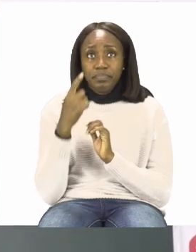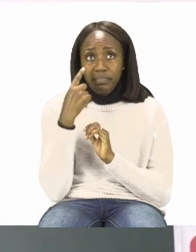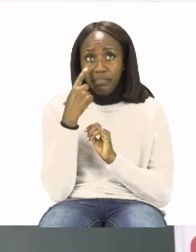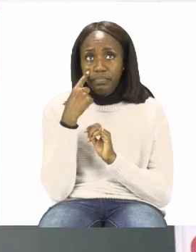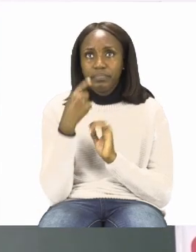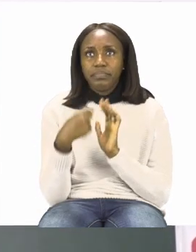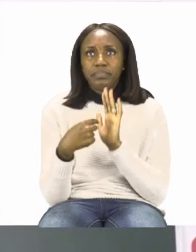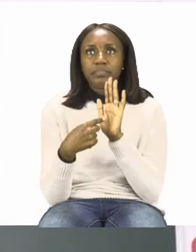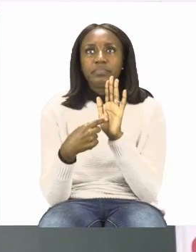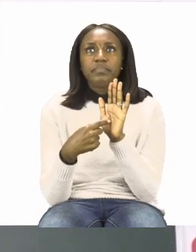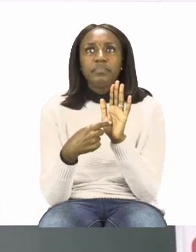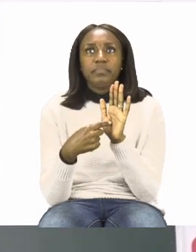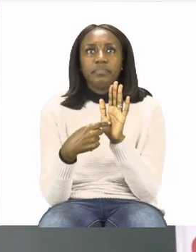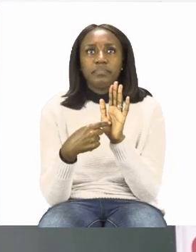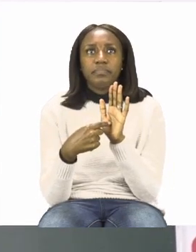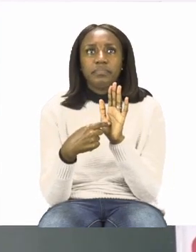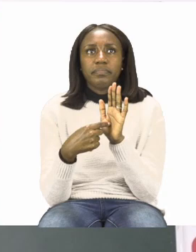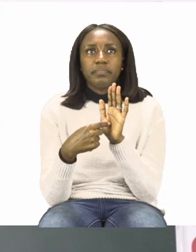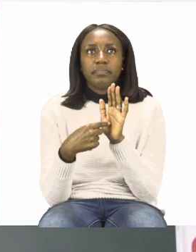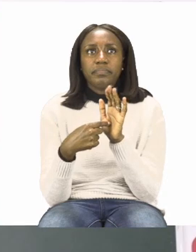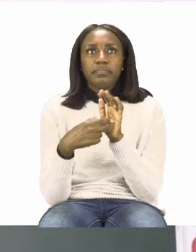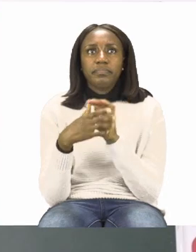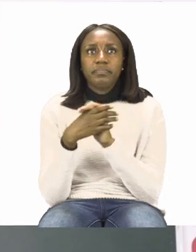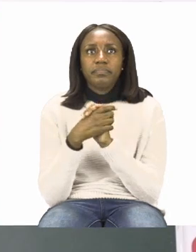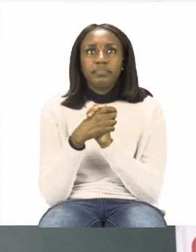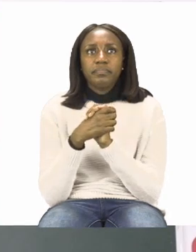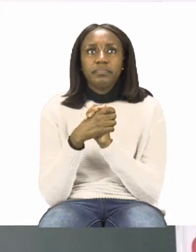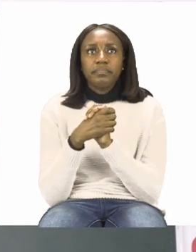case, we have a pattern with